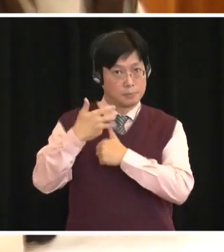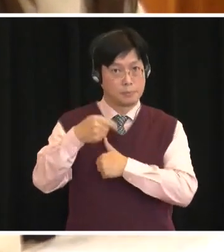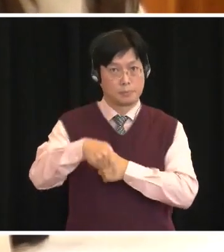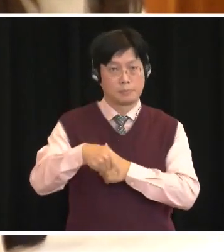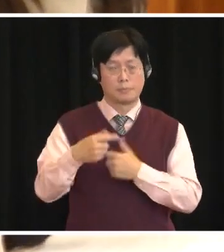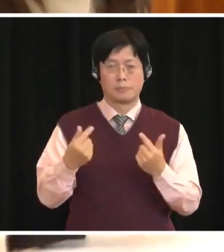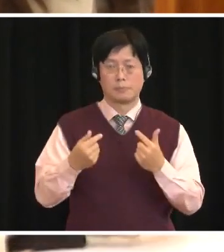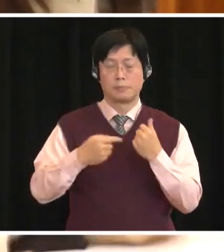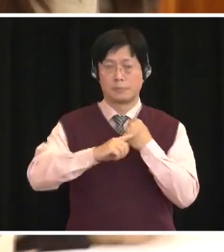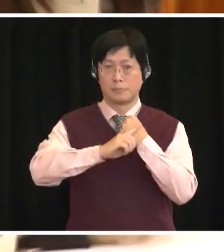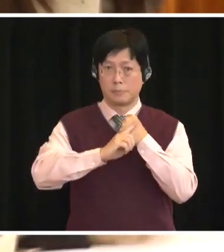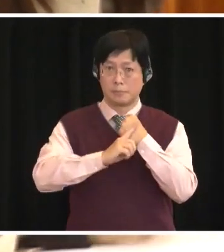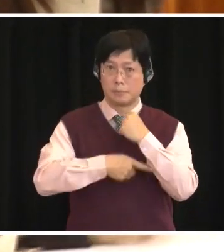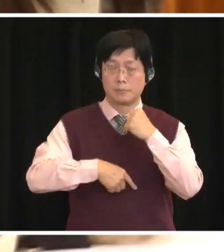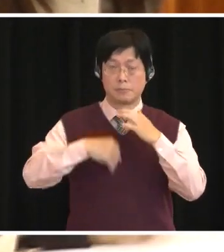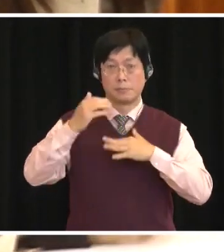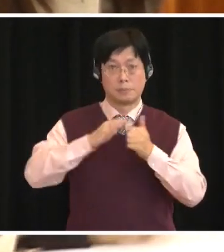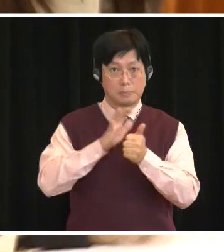First of all,